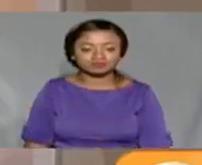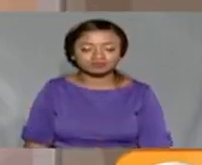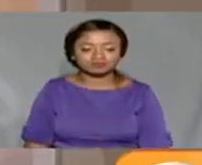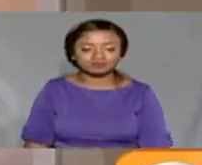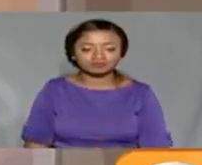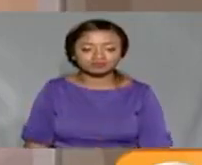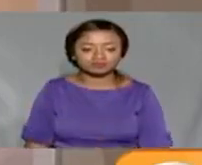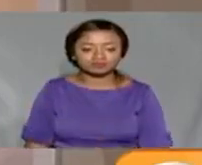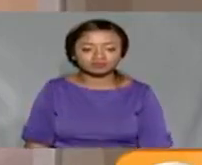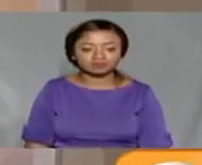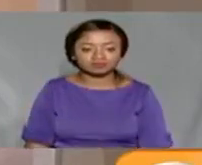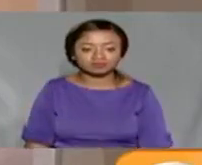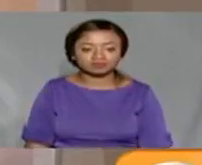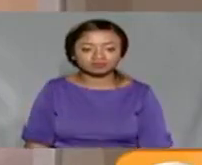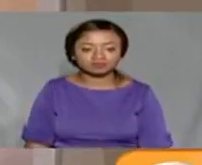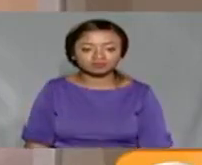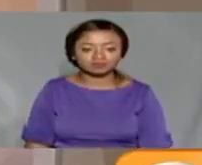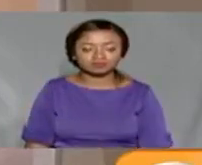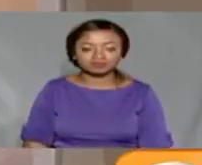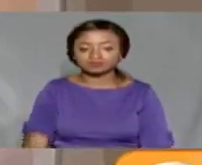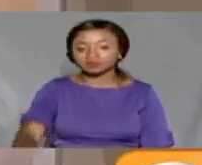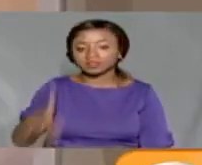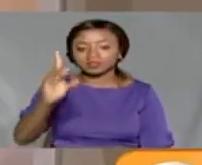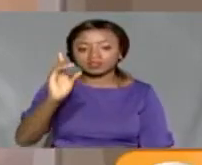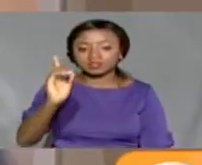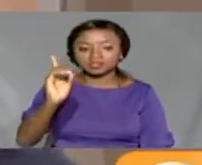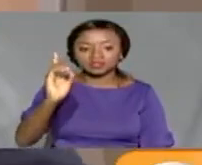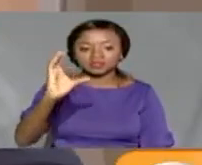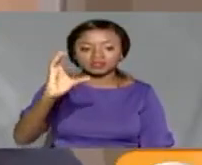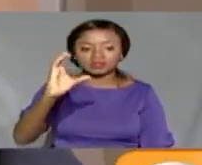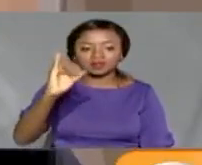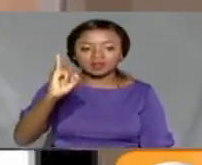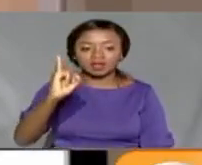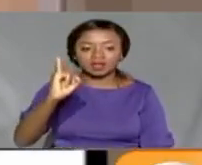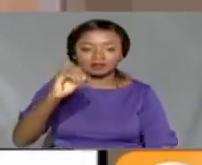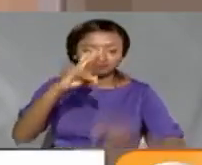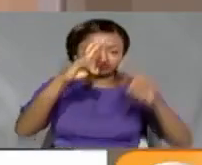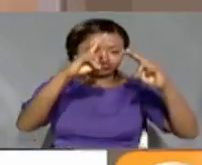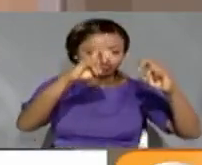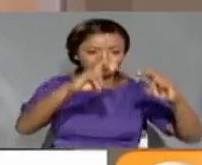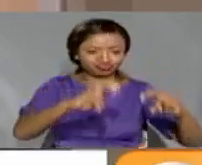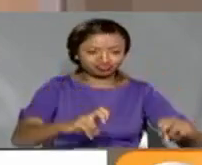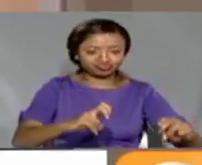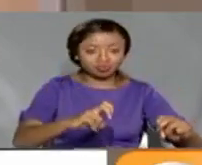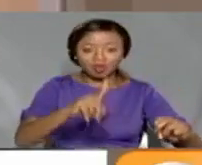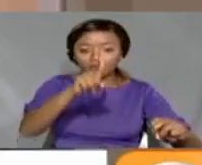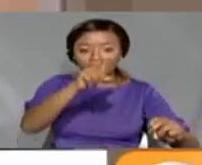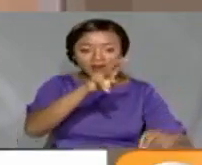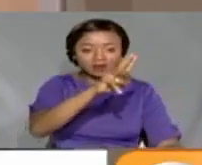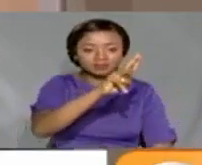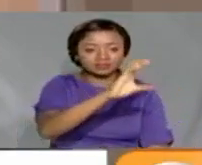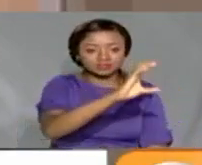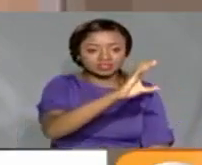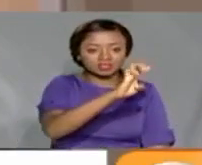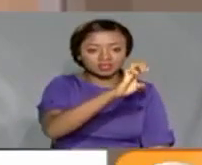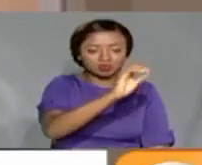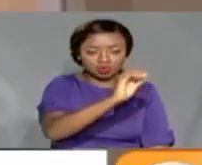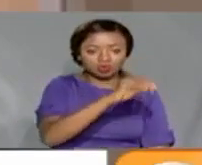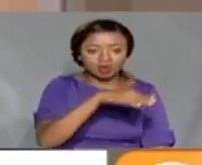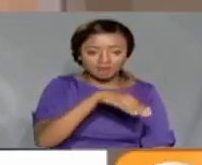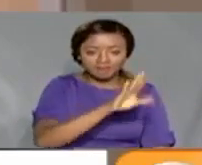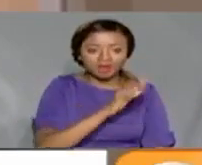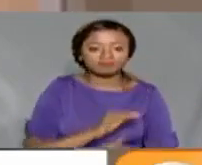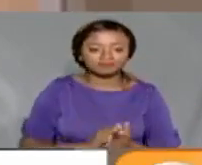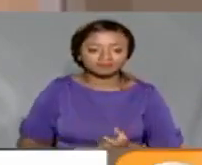Elsewhere, the Directorate of Criminal Investigations has launched a manhunt for Goldenscape Greenhouses Chief Executive Officer